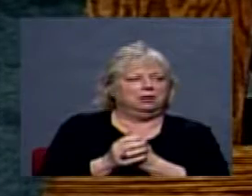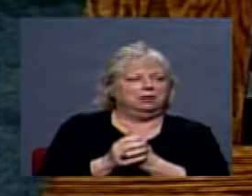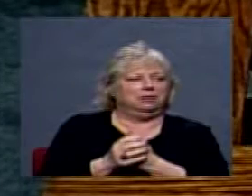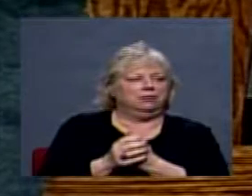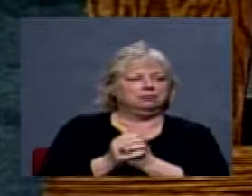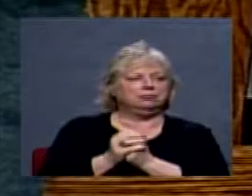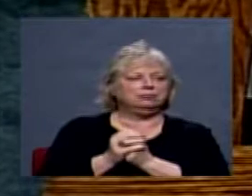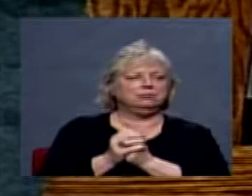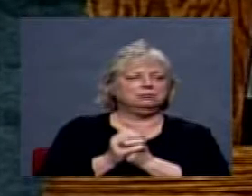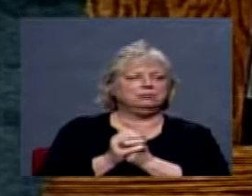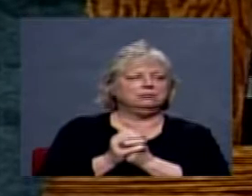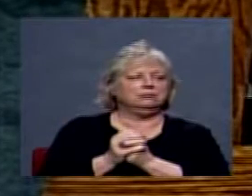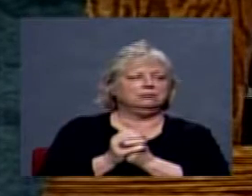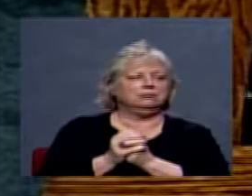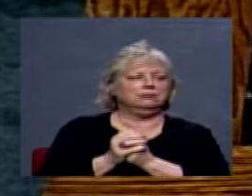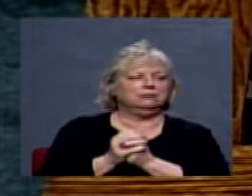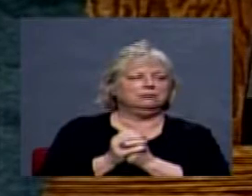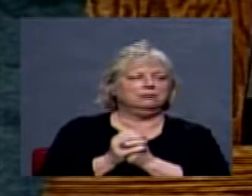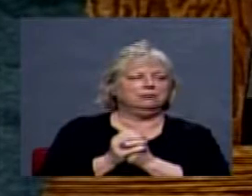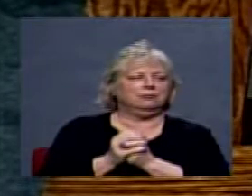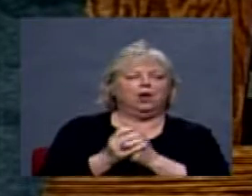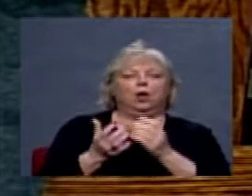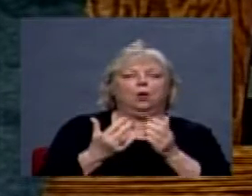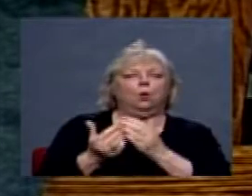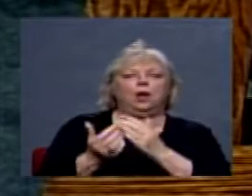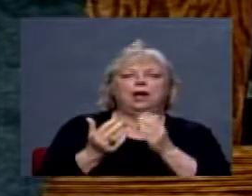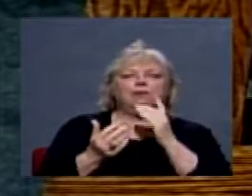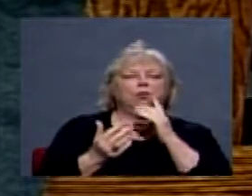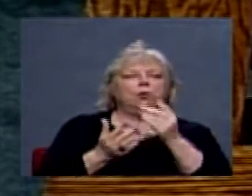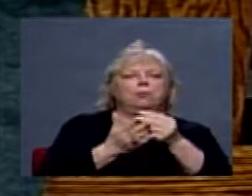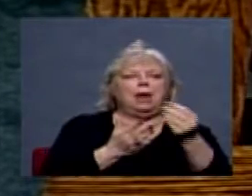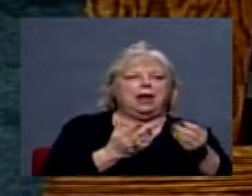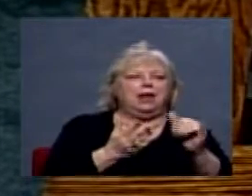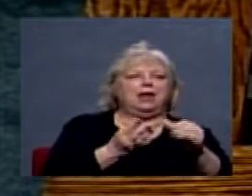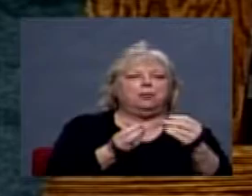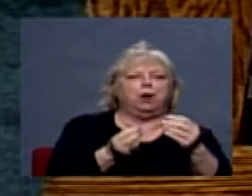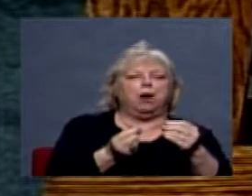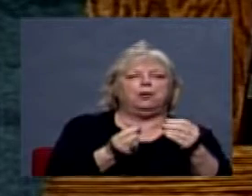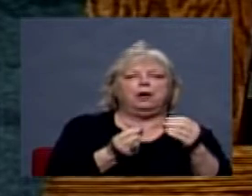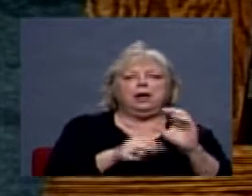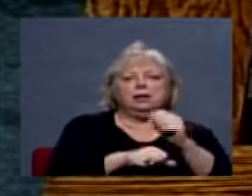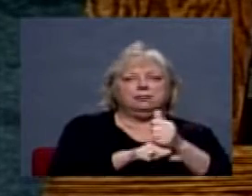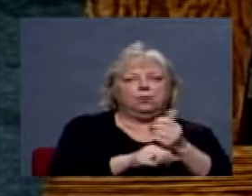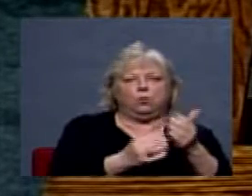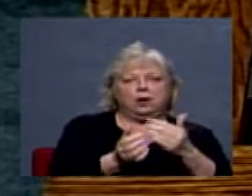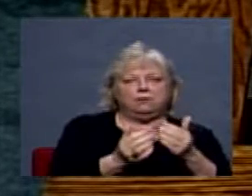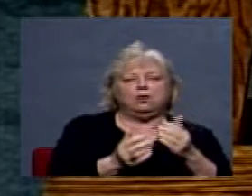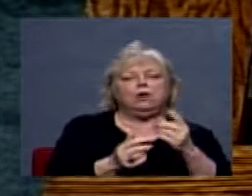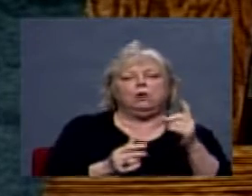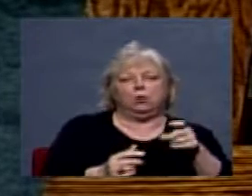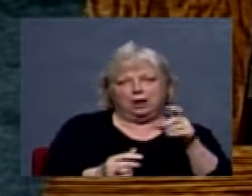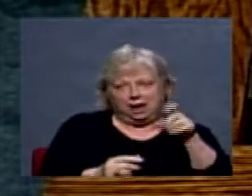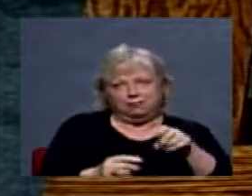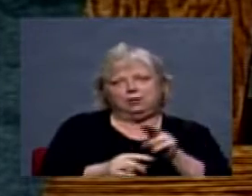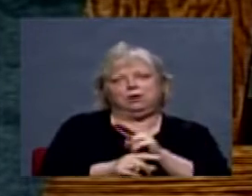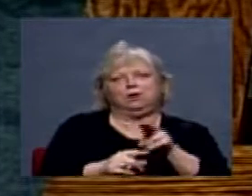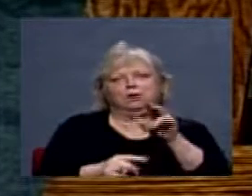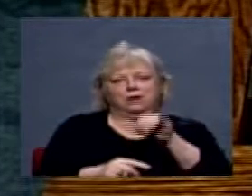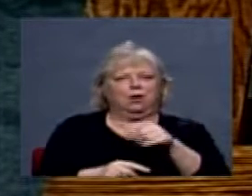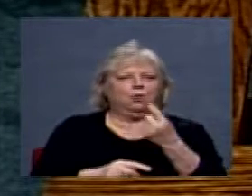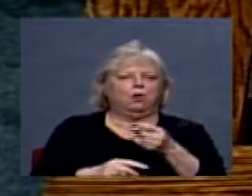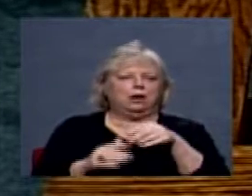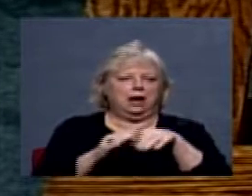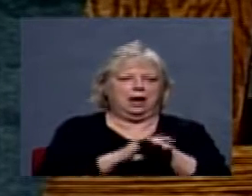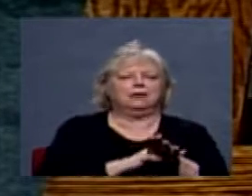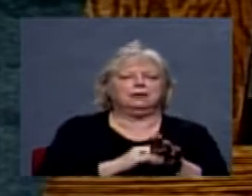whatever would ever become here, currently, this is the only access to that point. And